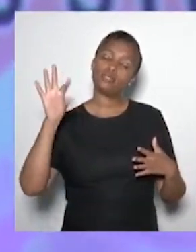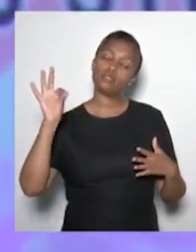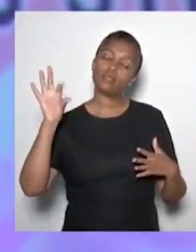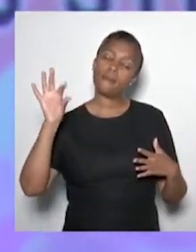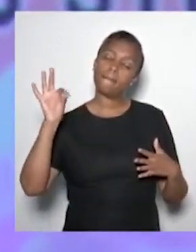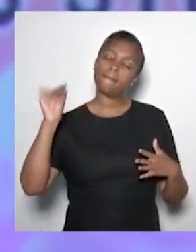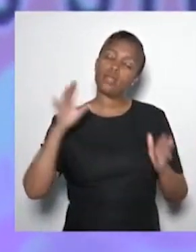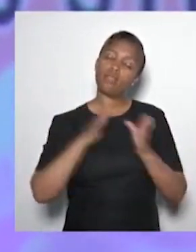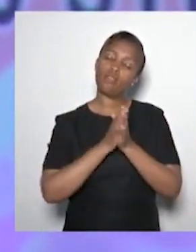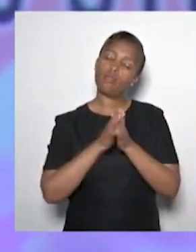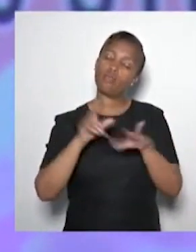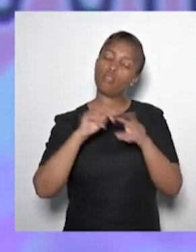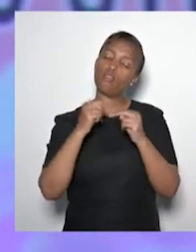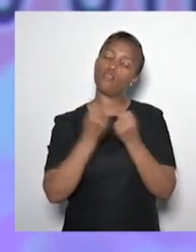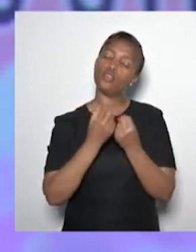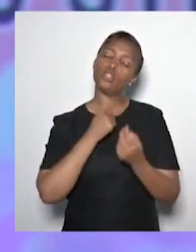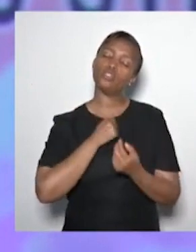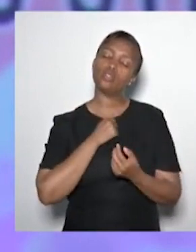the nation.